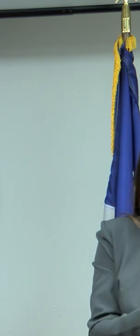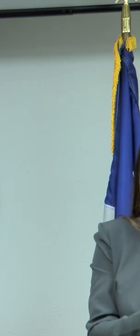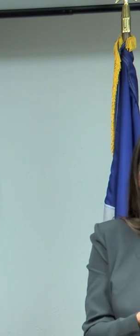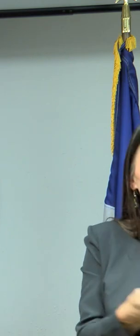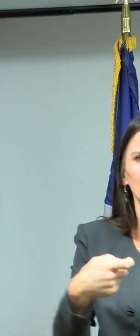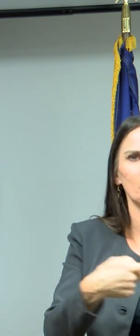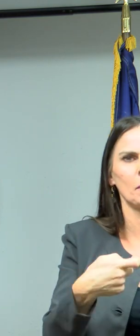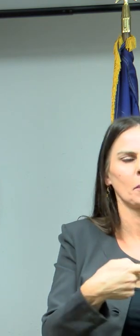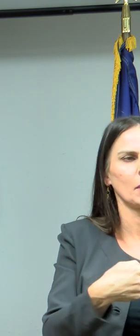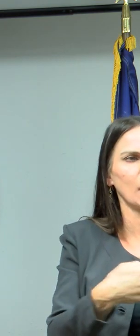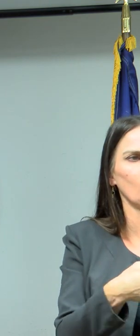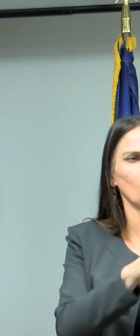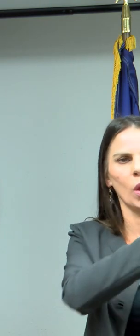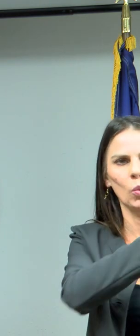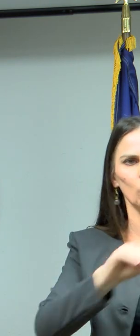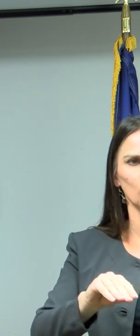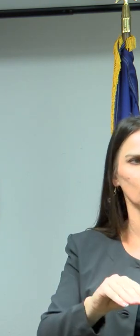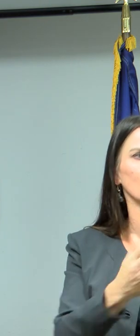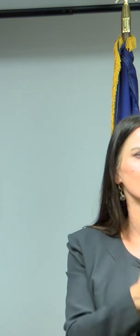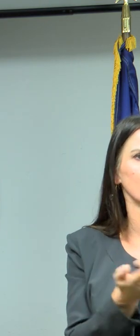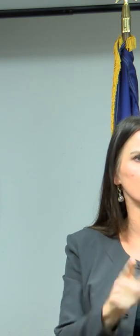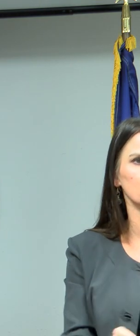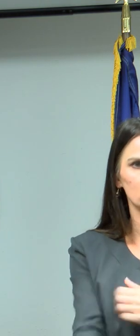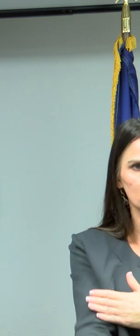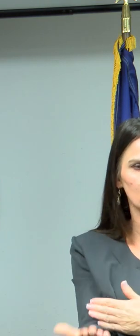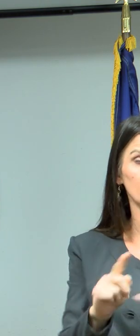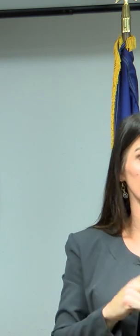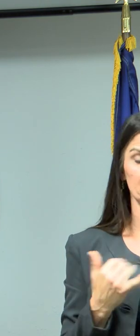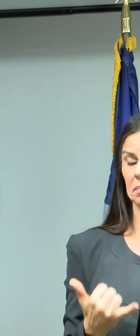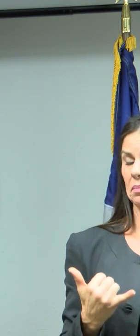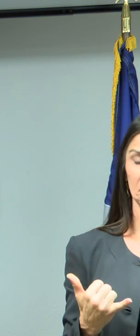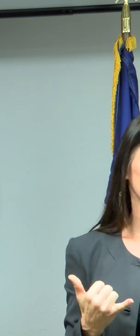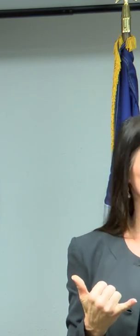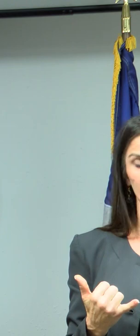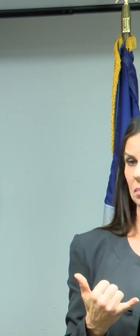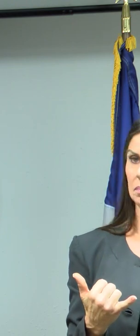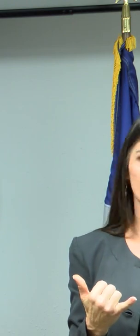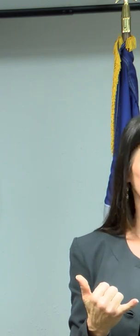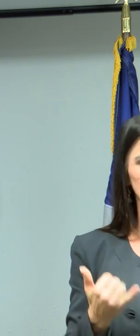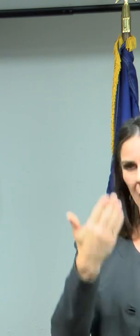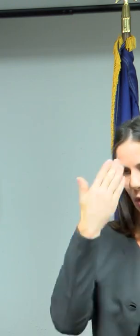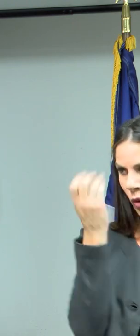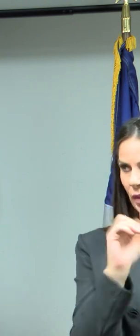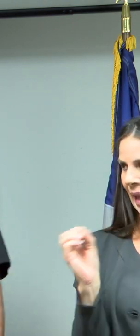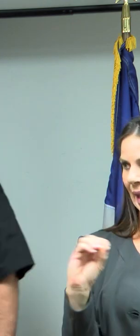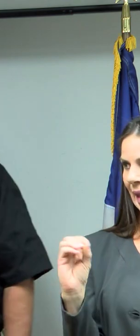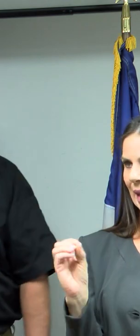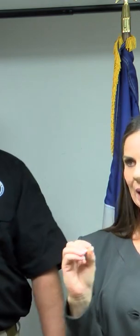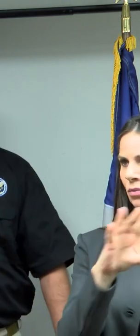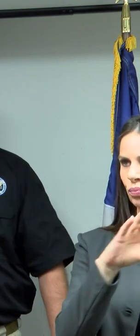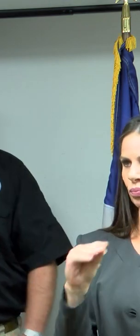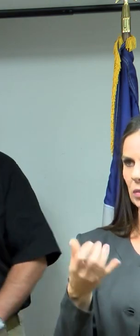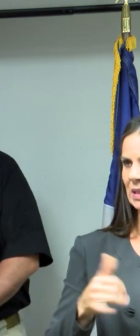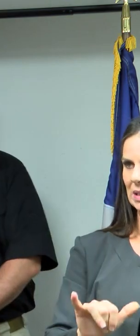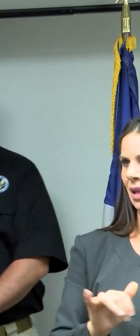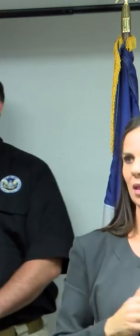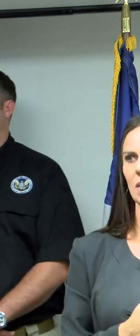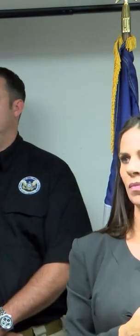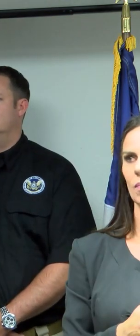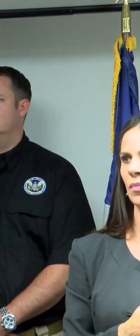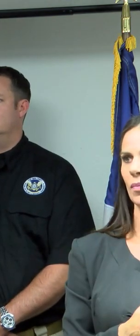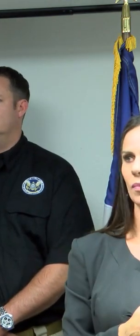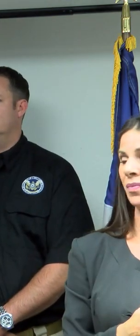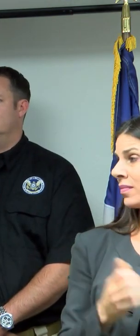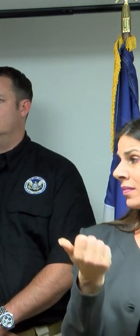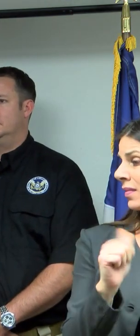outages. We had some this morning, but as of right now, I don't know of any current ones that are still out. Any